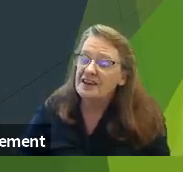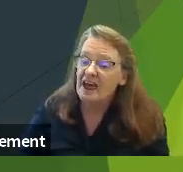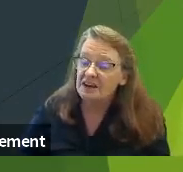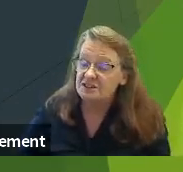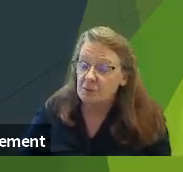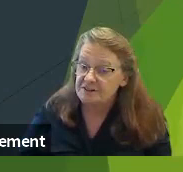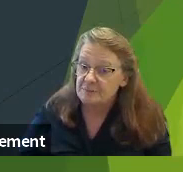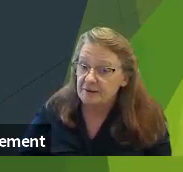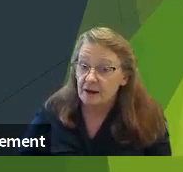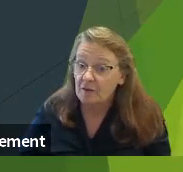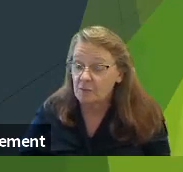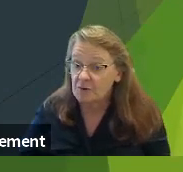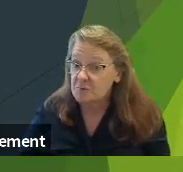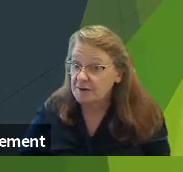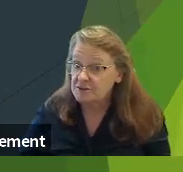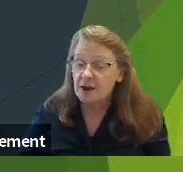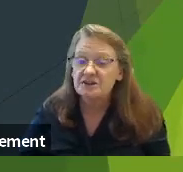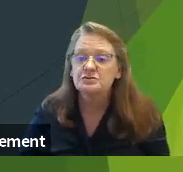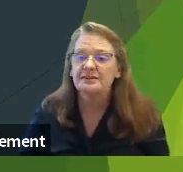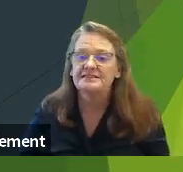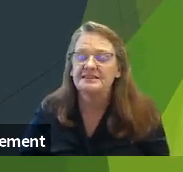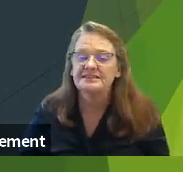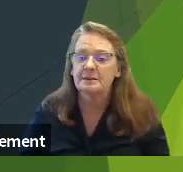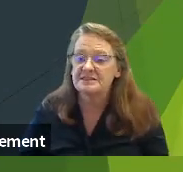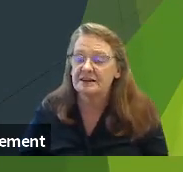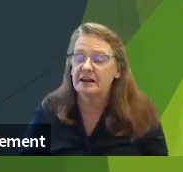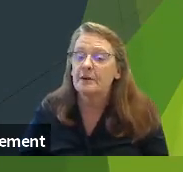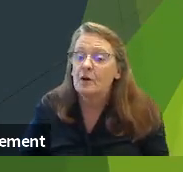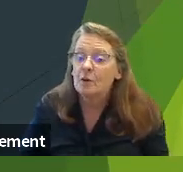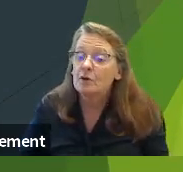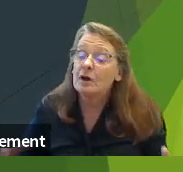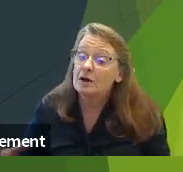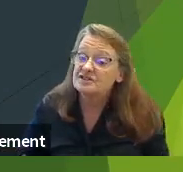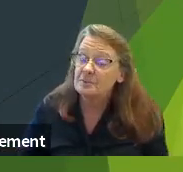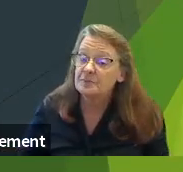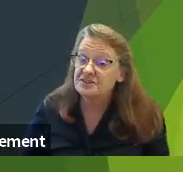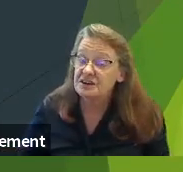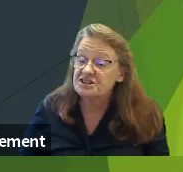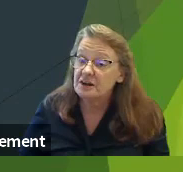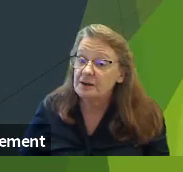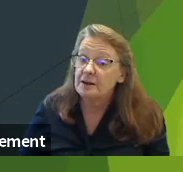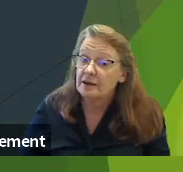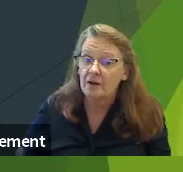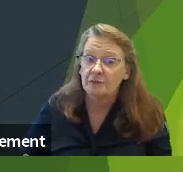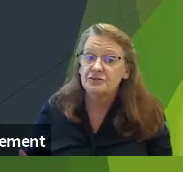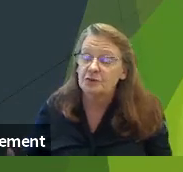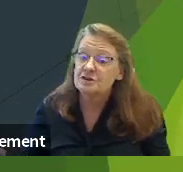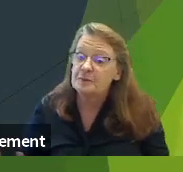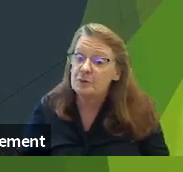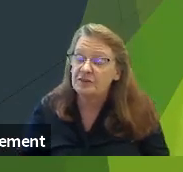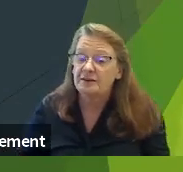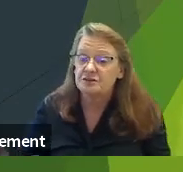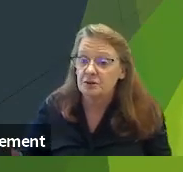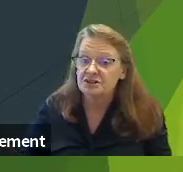What is the action going to be? Are there going to be interactions with these things that I'm setting up? Or are some of them stationary and others going